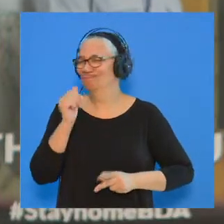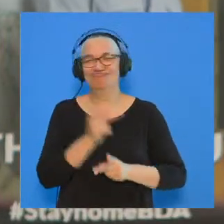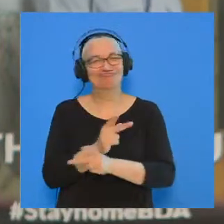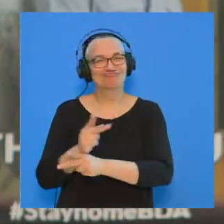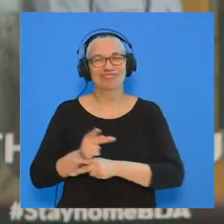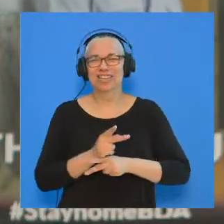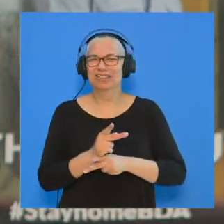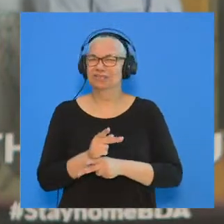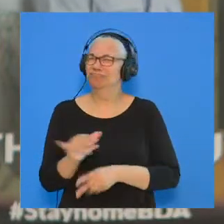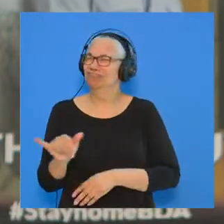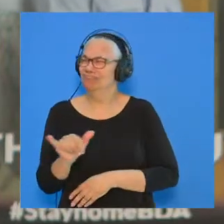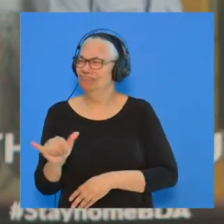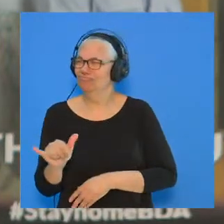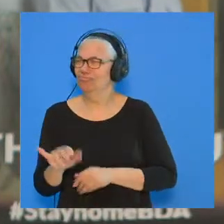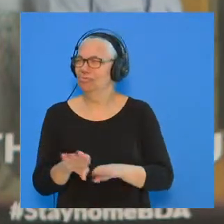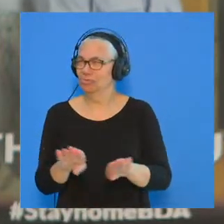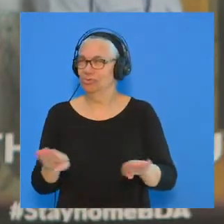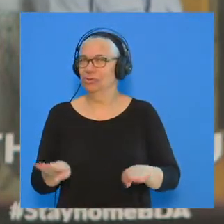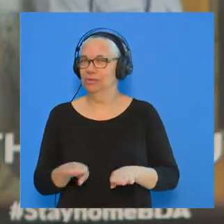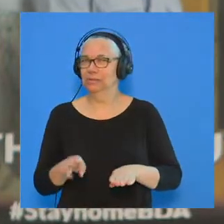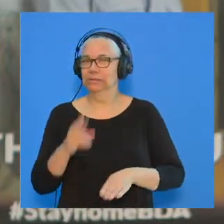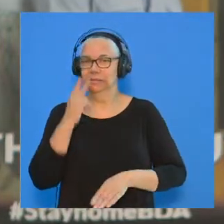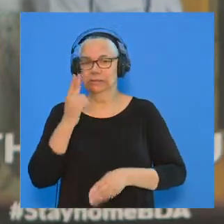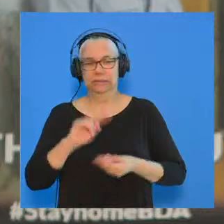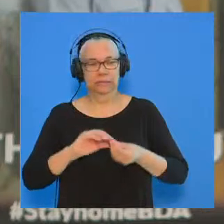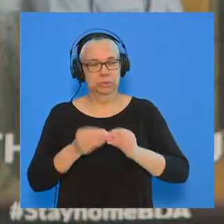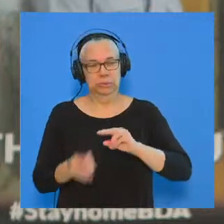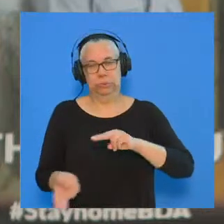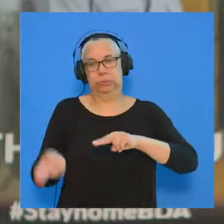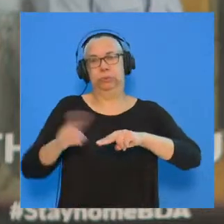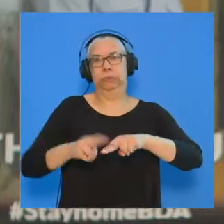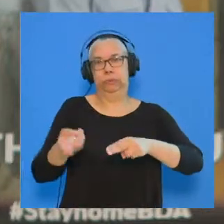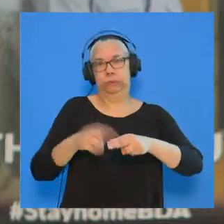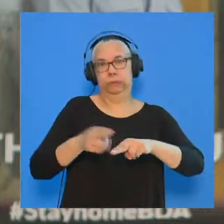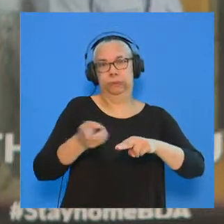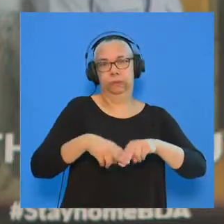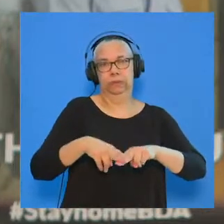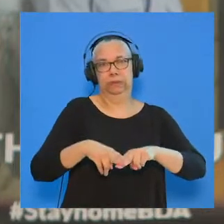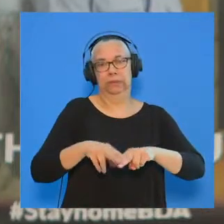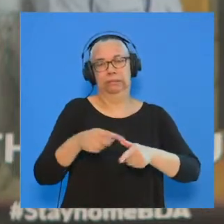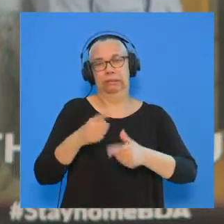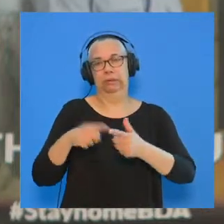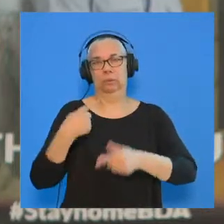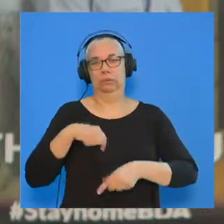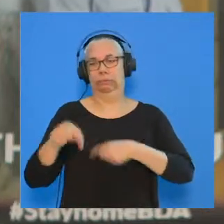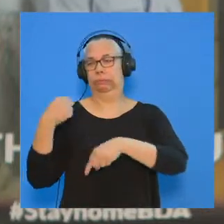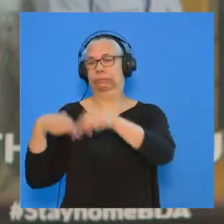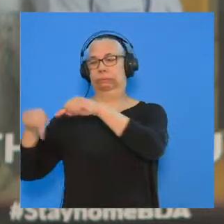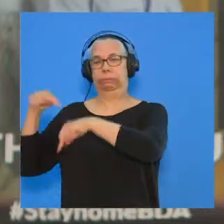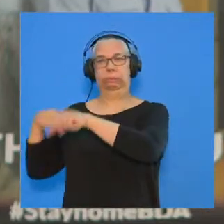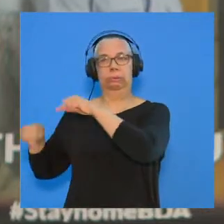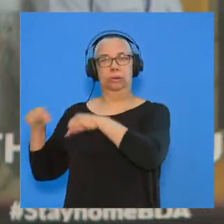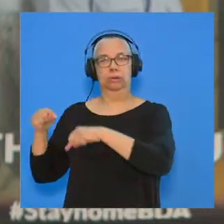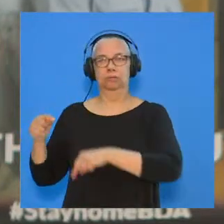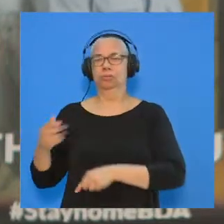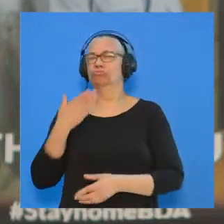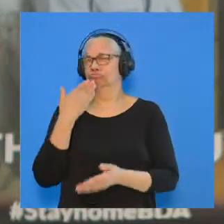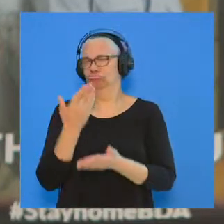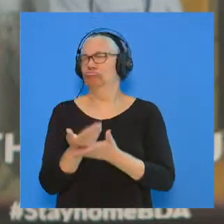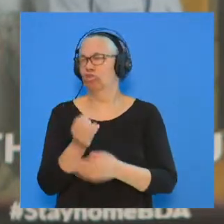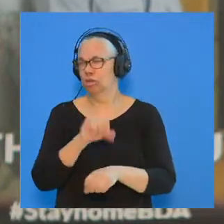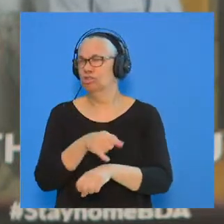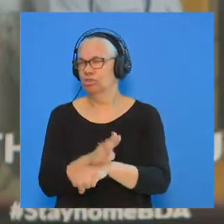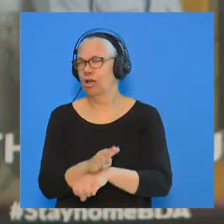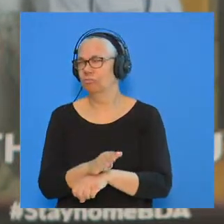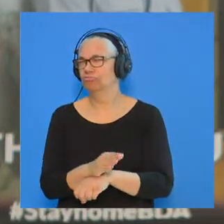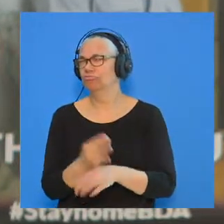have in Bermuda and have seen cases go up, and that means that we will go backwards. We've done a really, really good job thus far, and